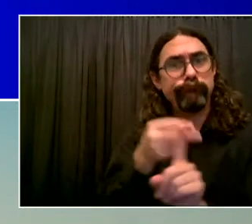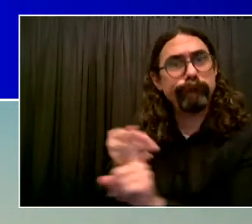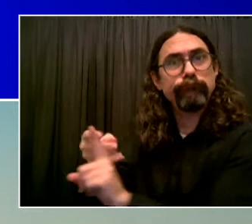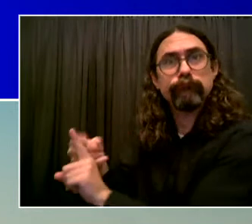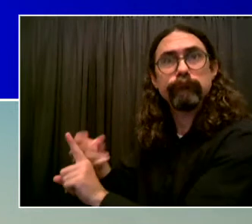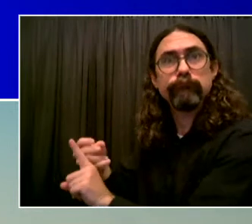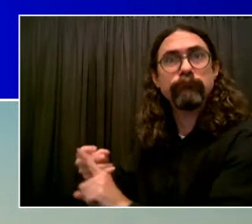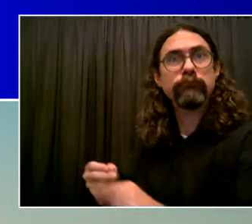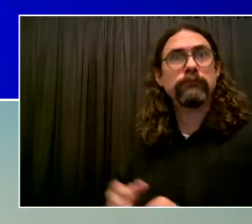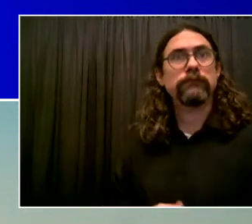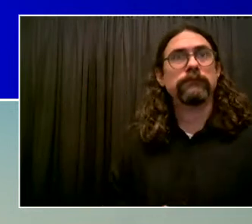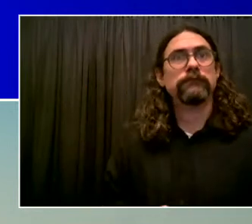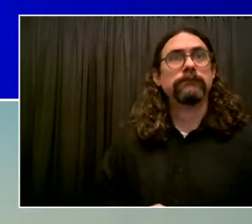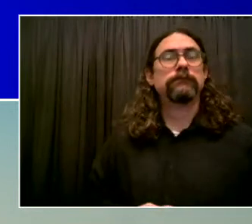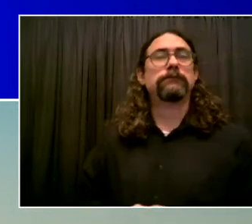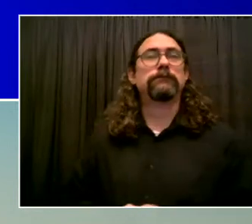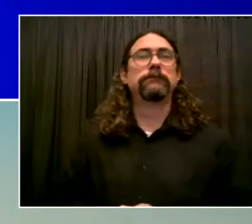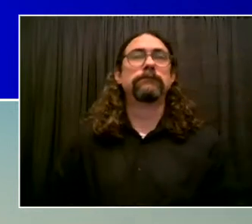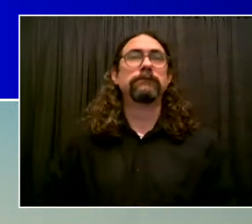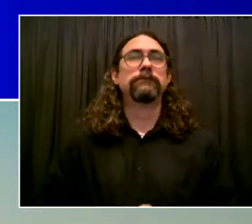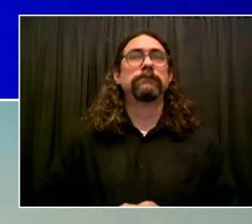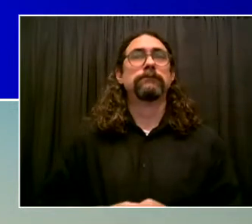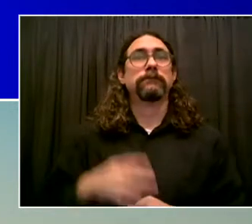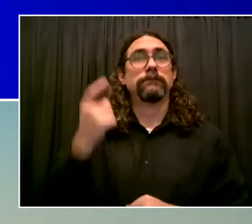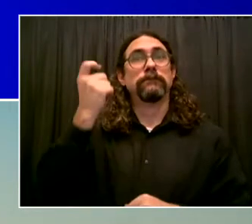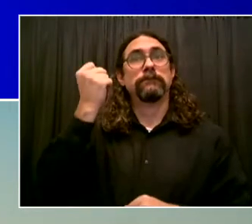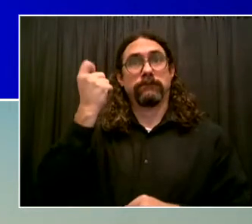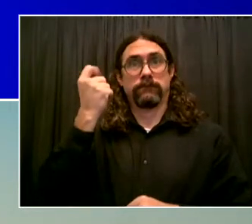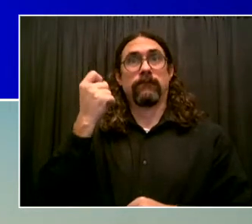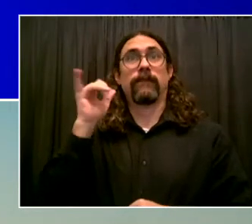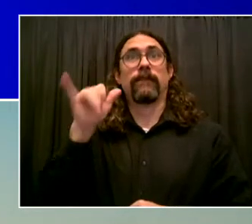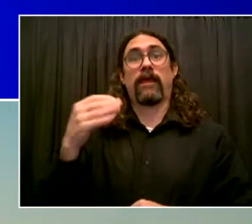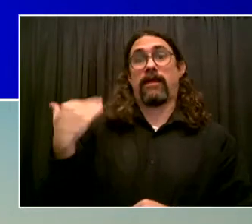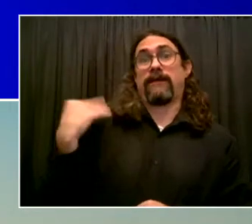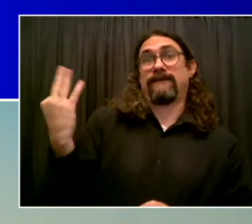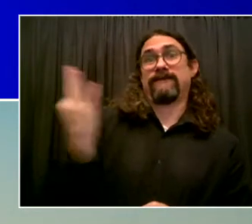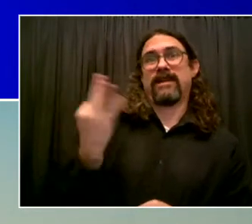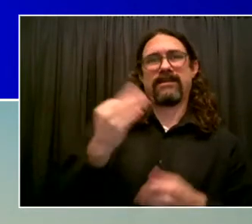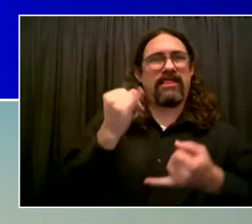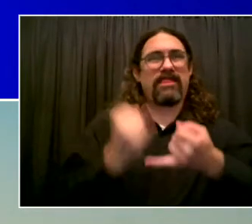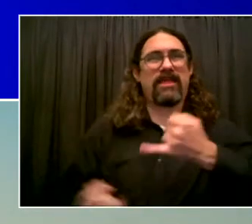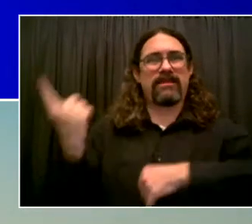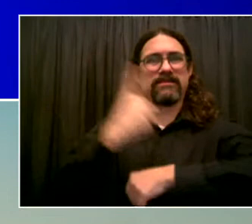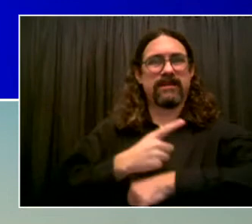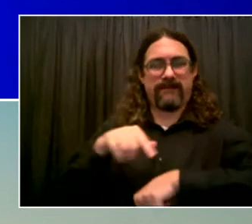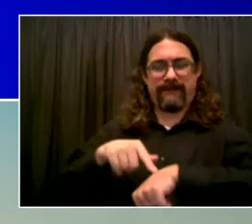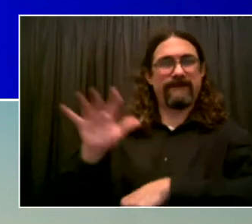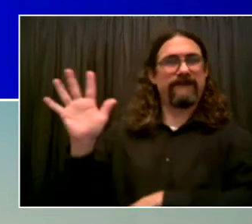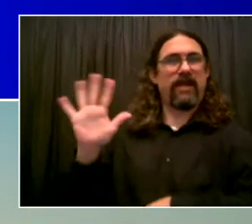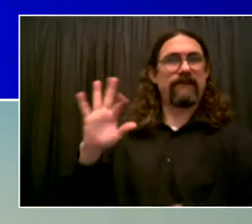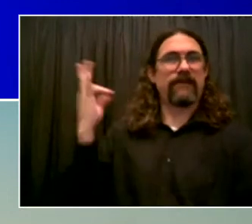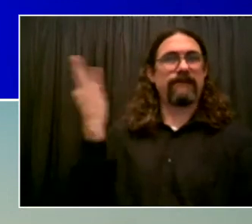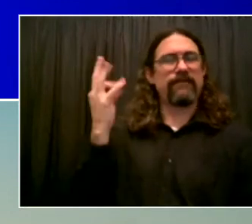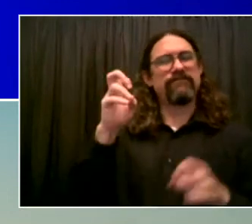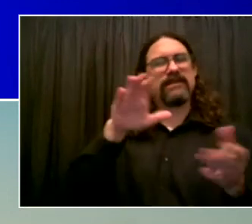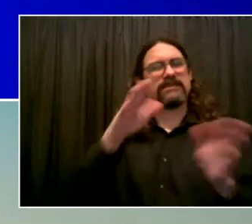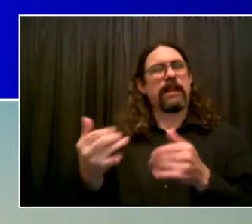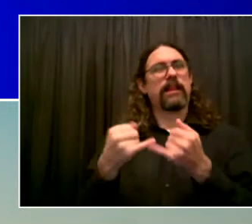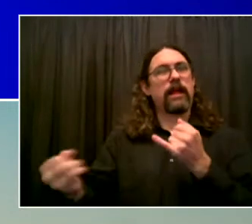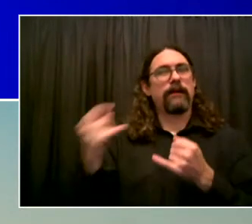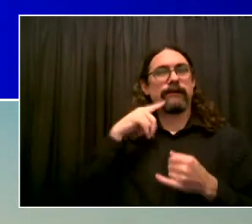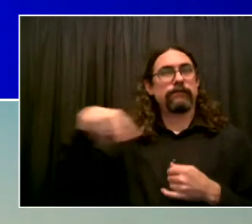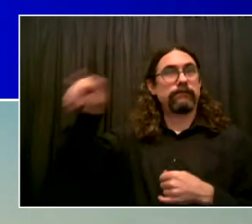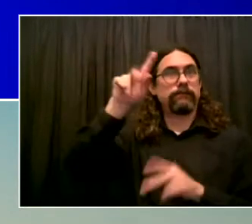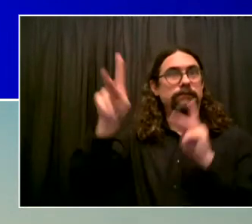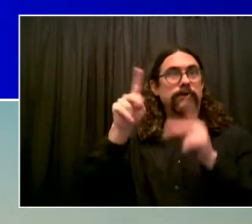Friday deadline, what we know of so far, 3,564 new vaccinations.